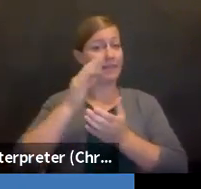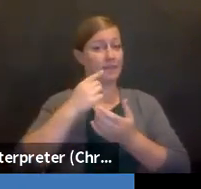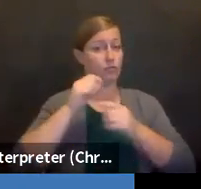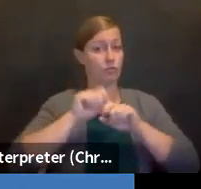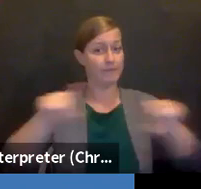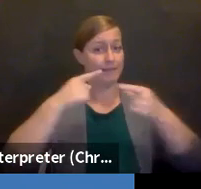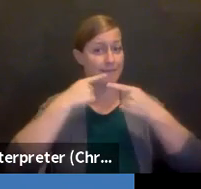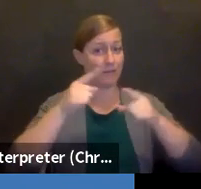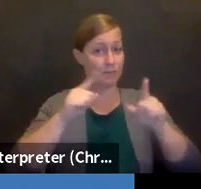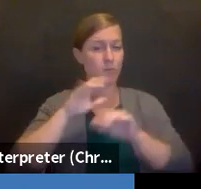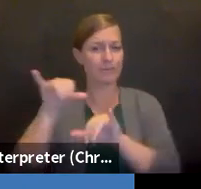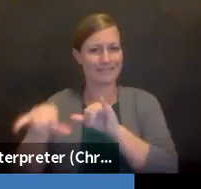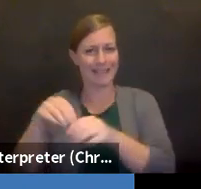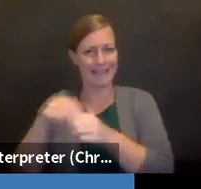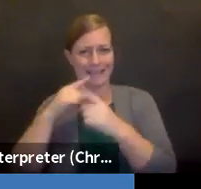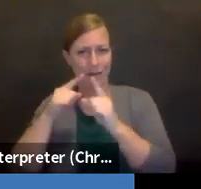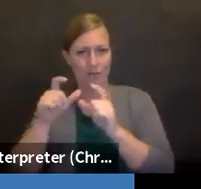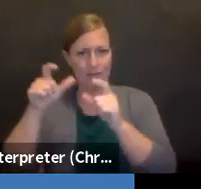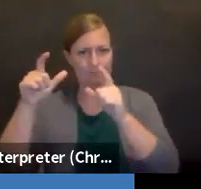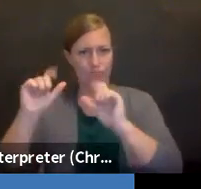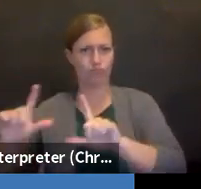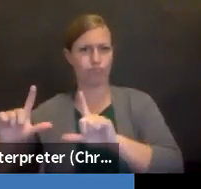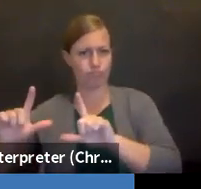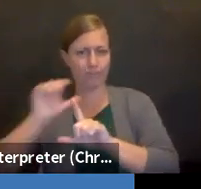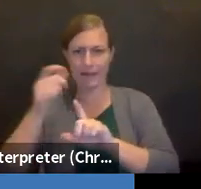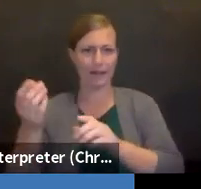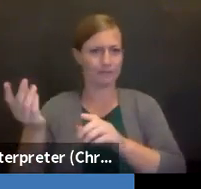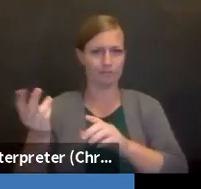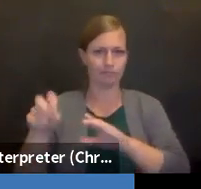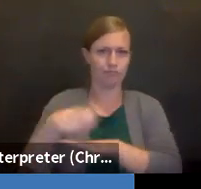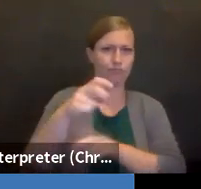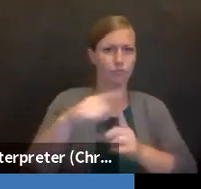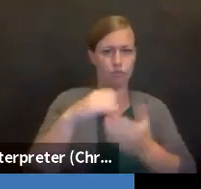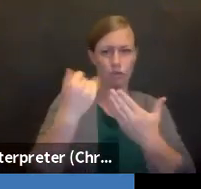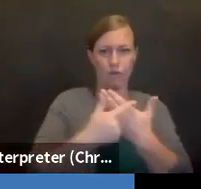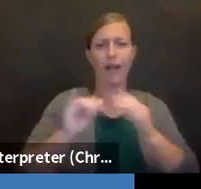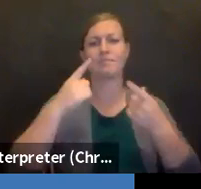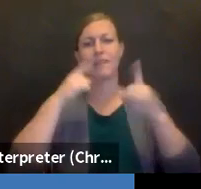to their journals. There we go. Let's try it out.